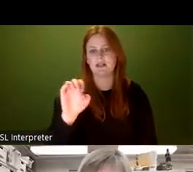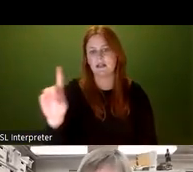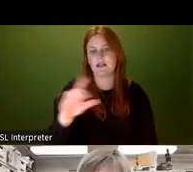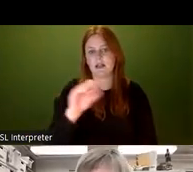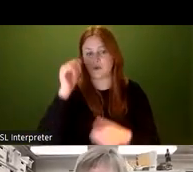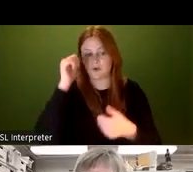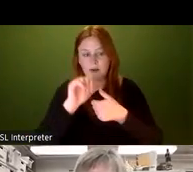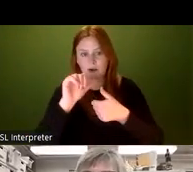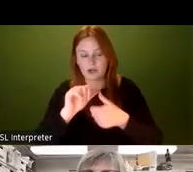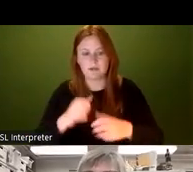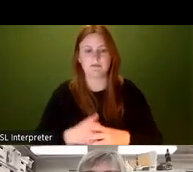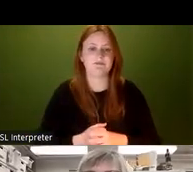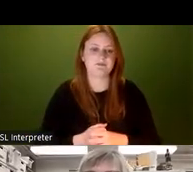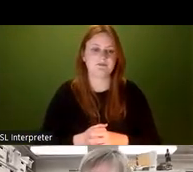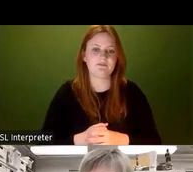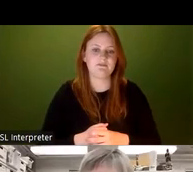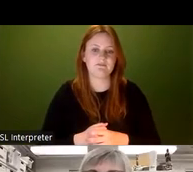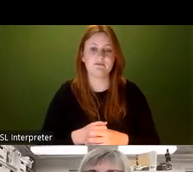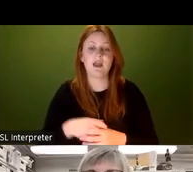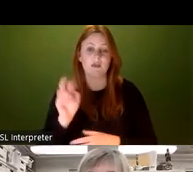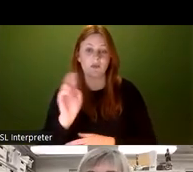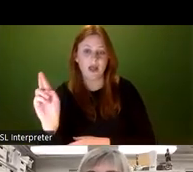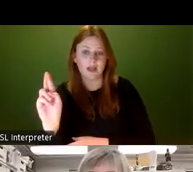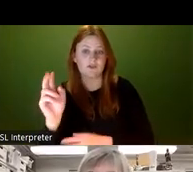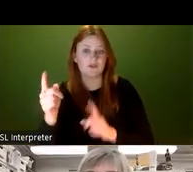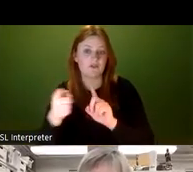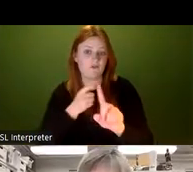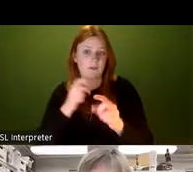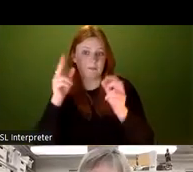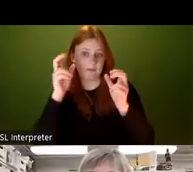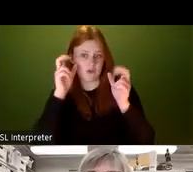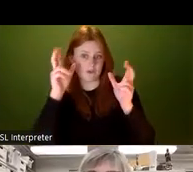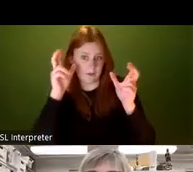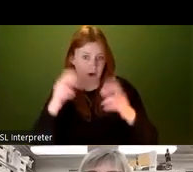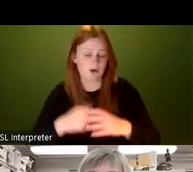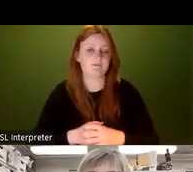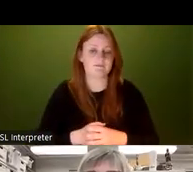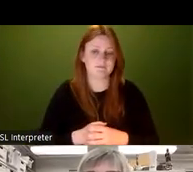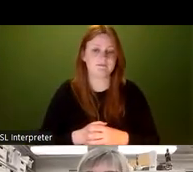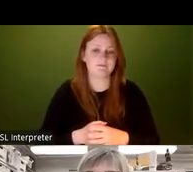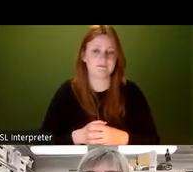actually excerpts from the newspaper I mentioned. And I did